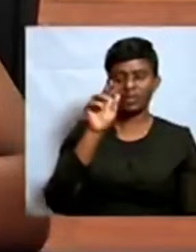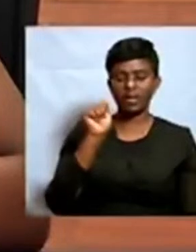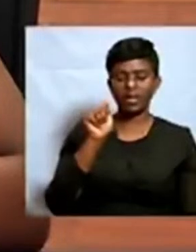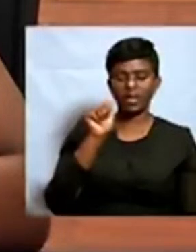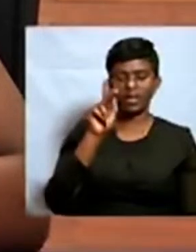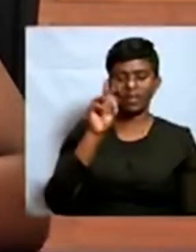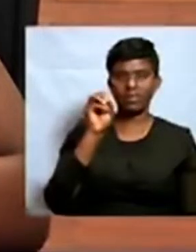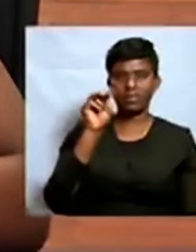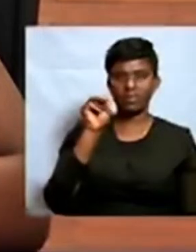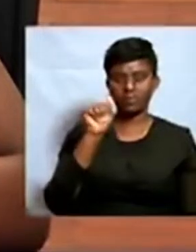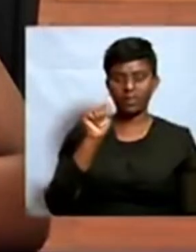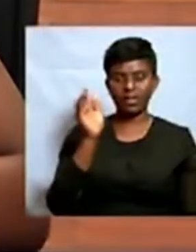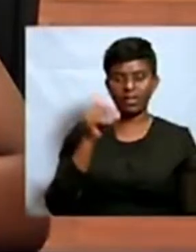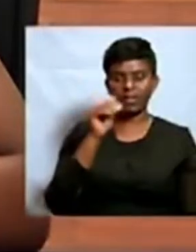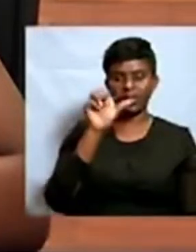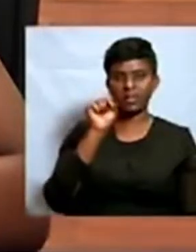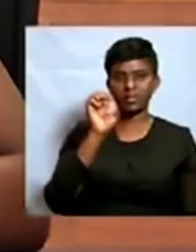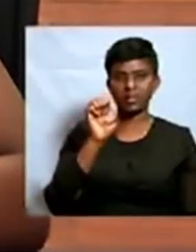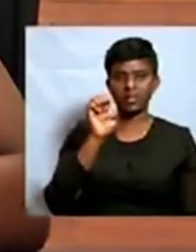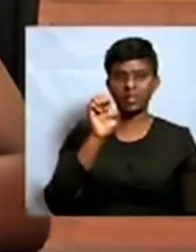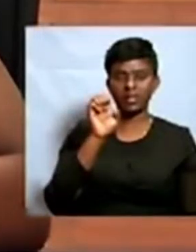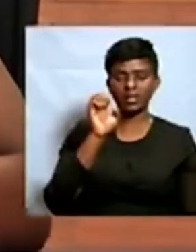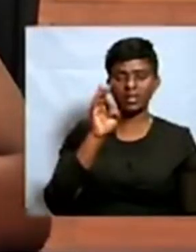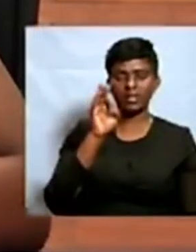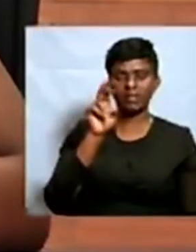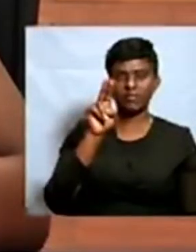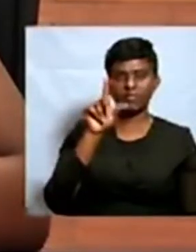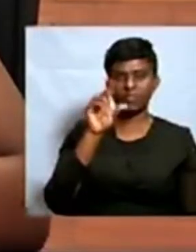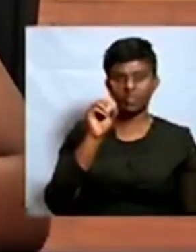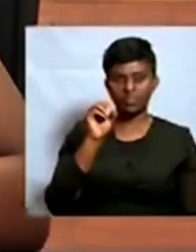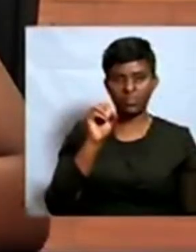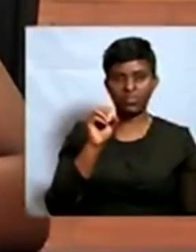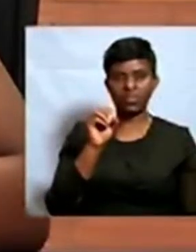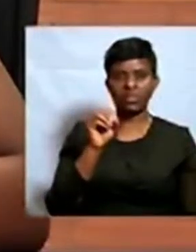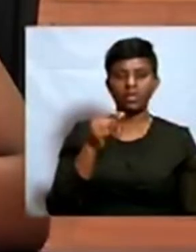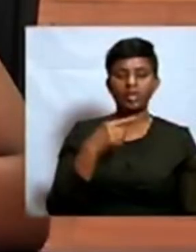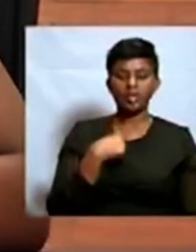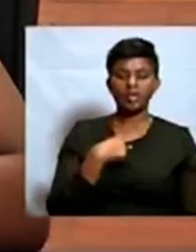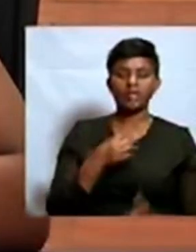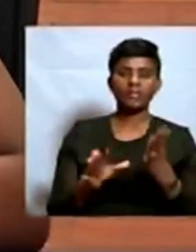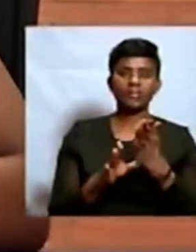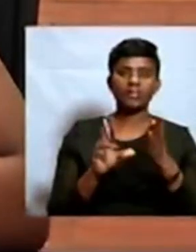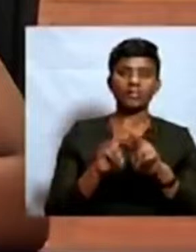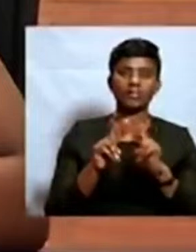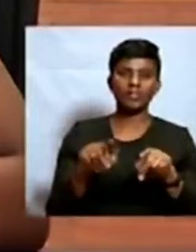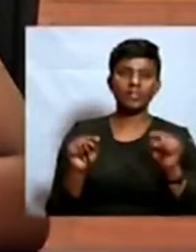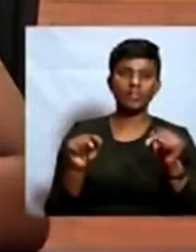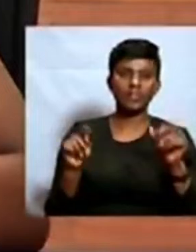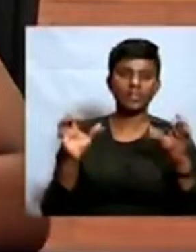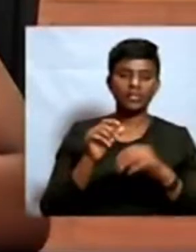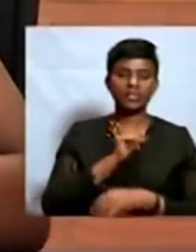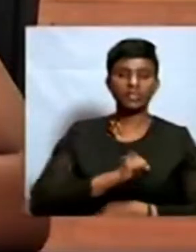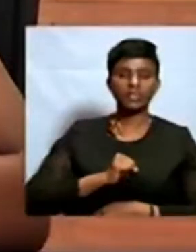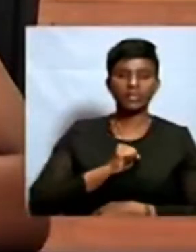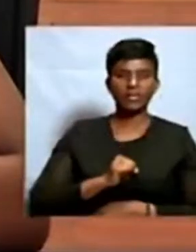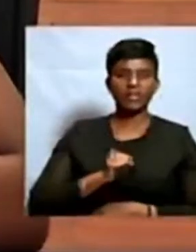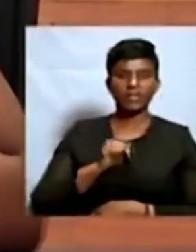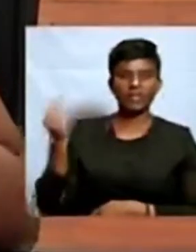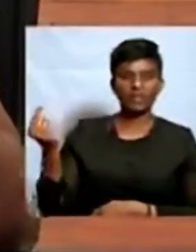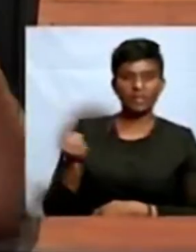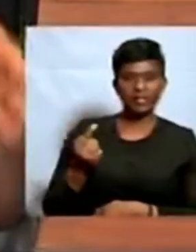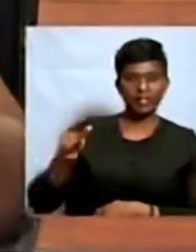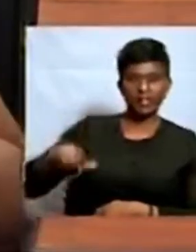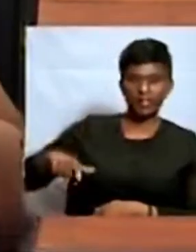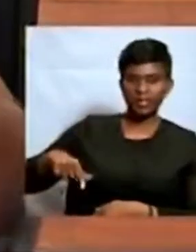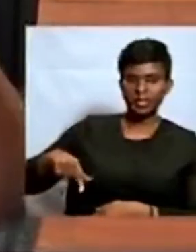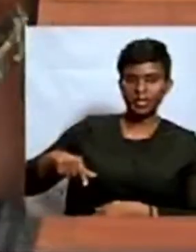constituency in the Western Province, privileged by my honorable colleagues to vice chair this committee. My apologies for walking in a little bit late. I'm